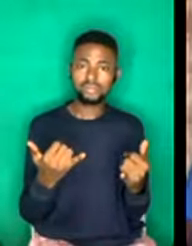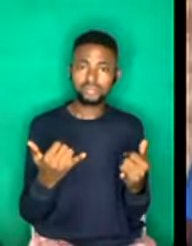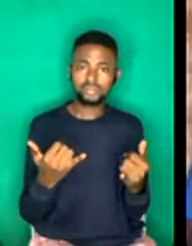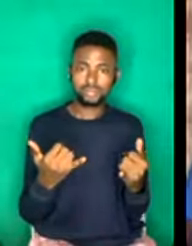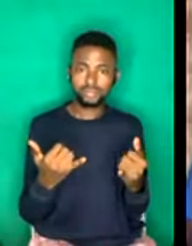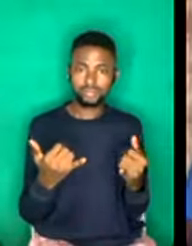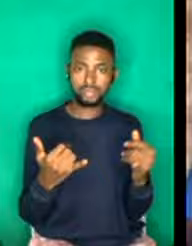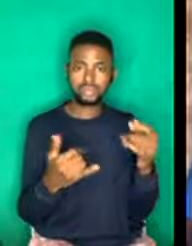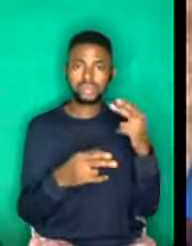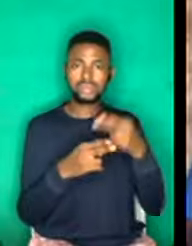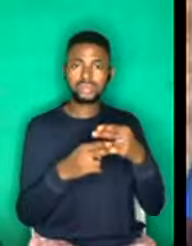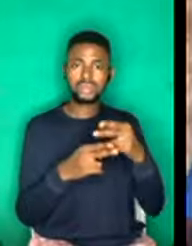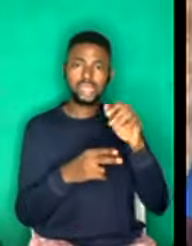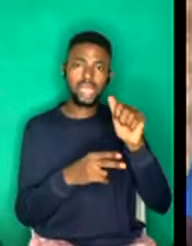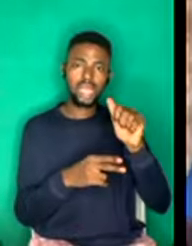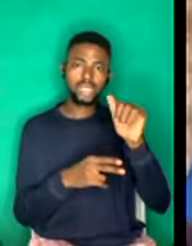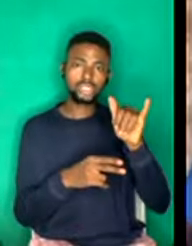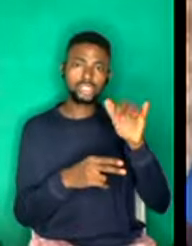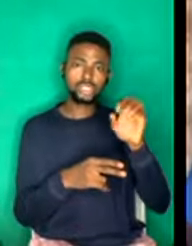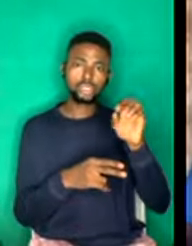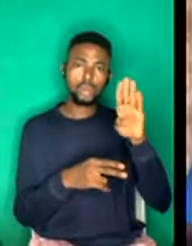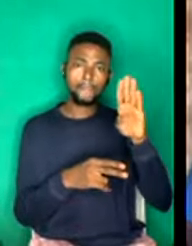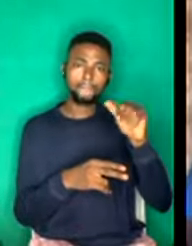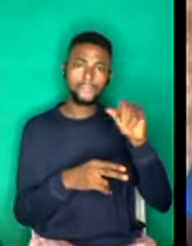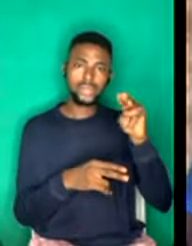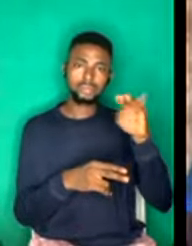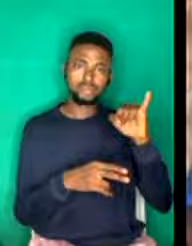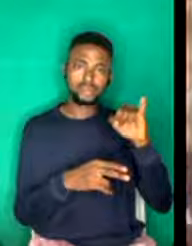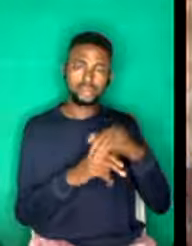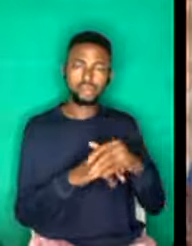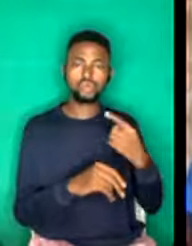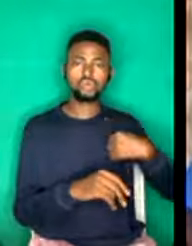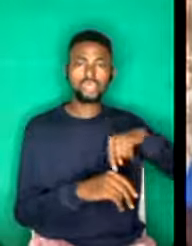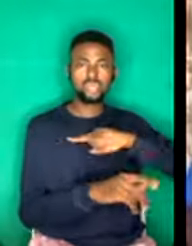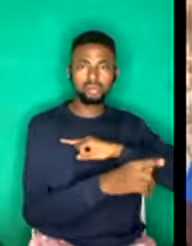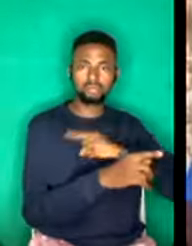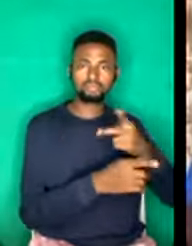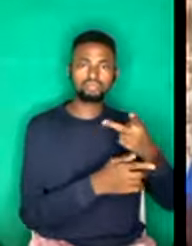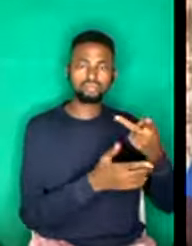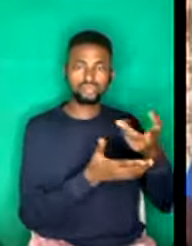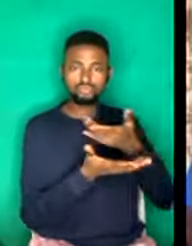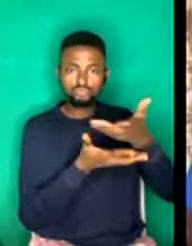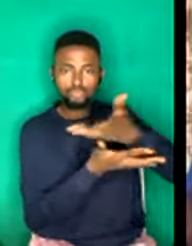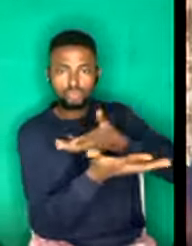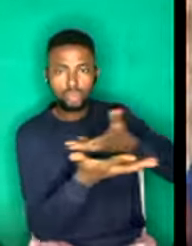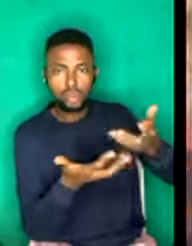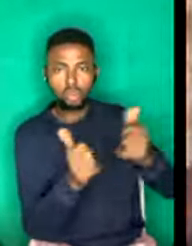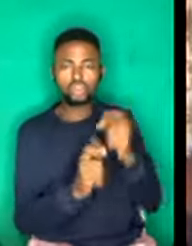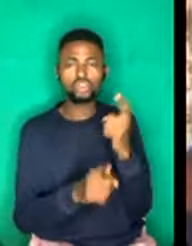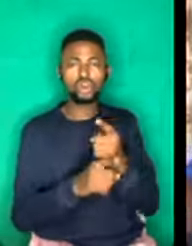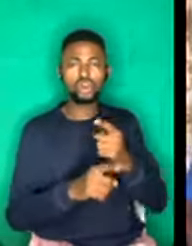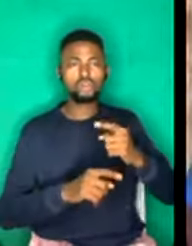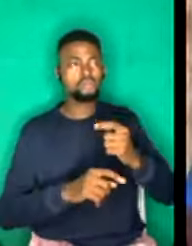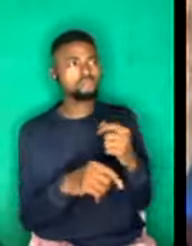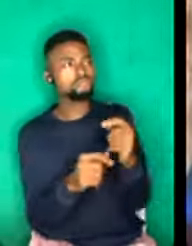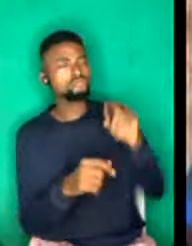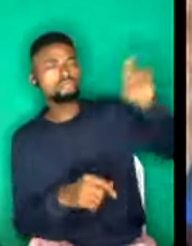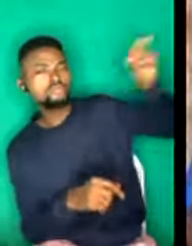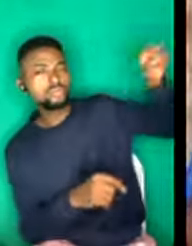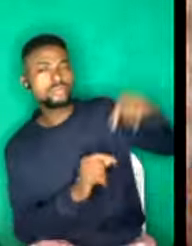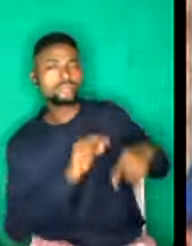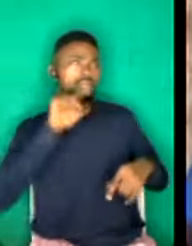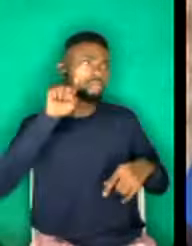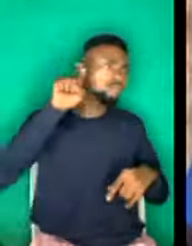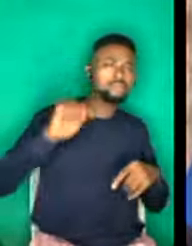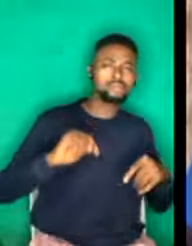Ayobami, that's the name. And we do interact with just gestures, and we point to this, point to that. We